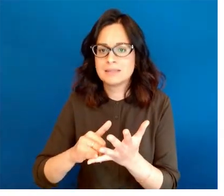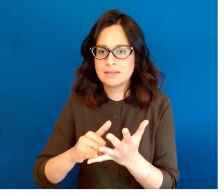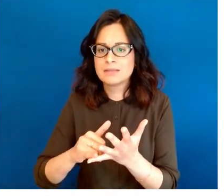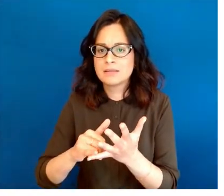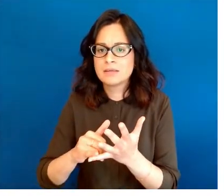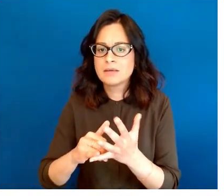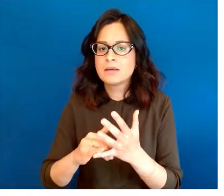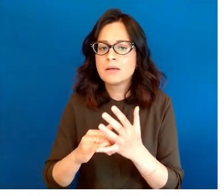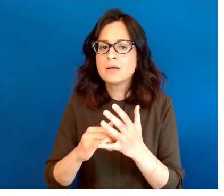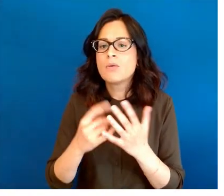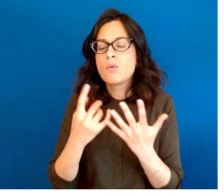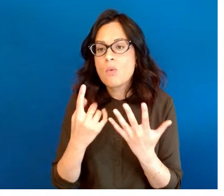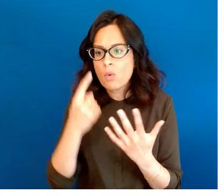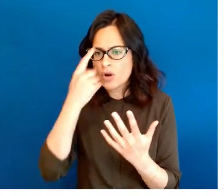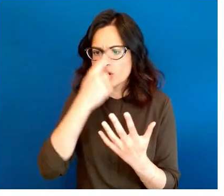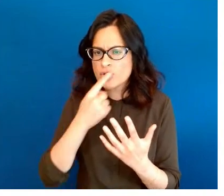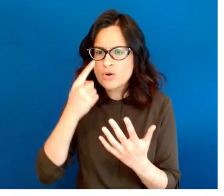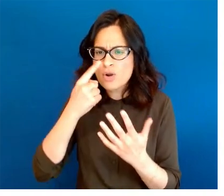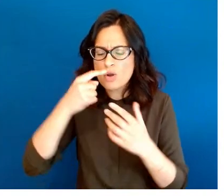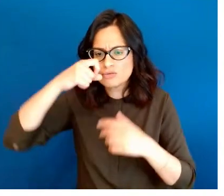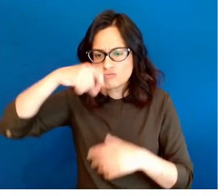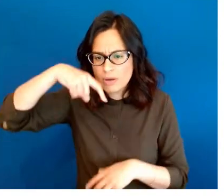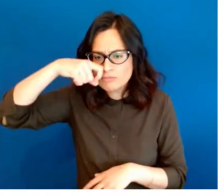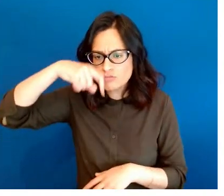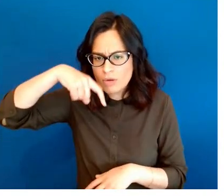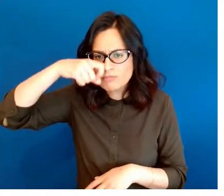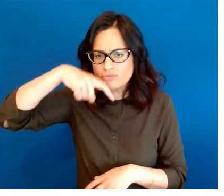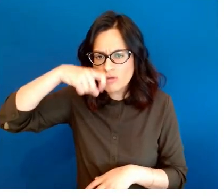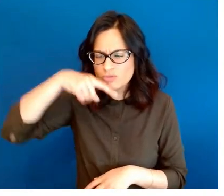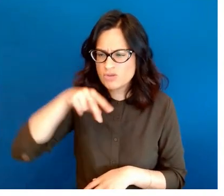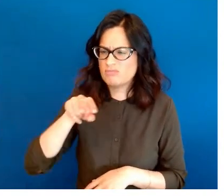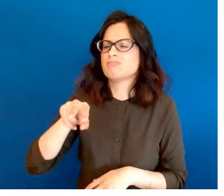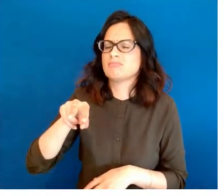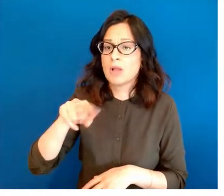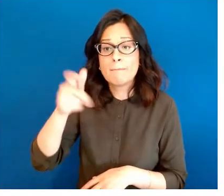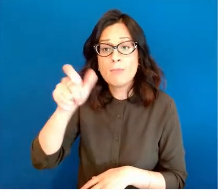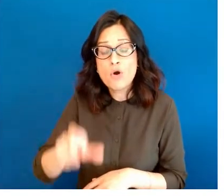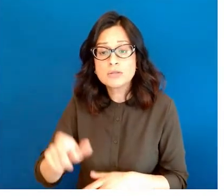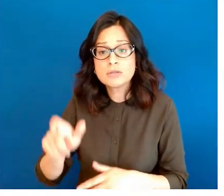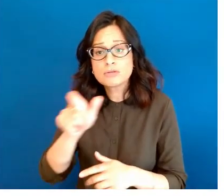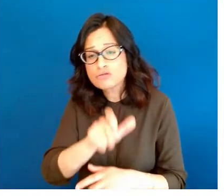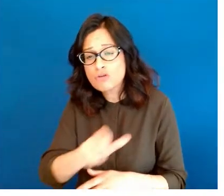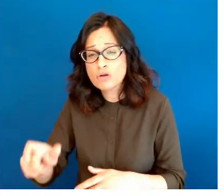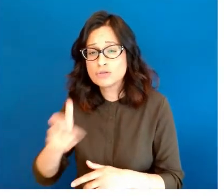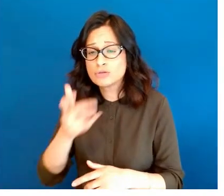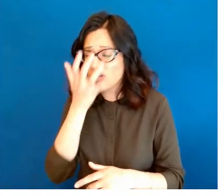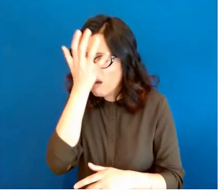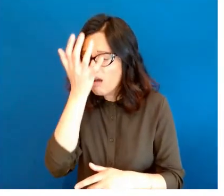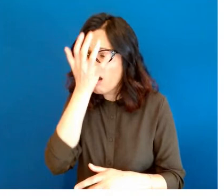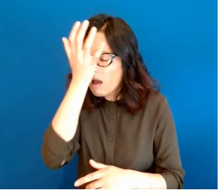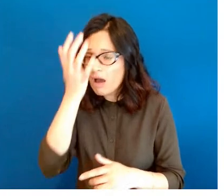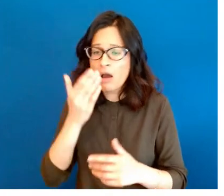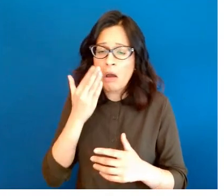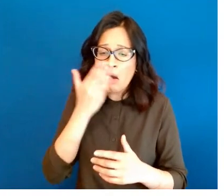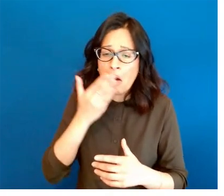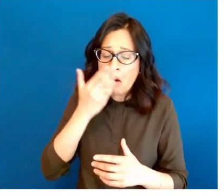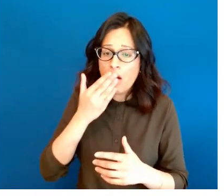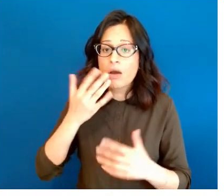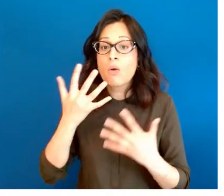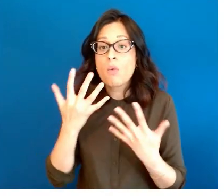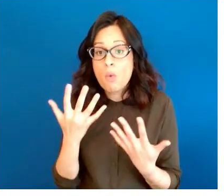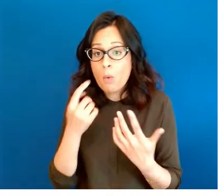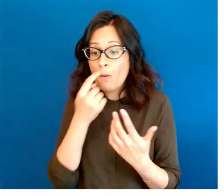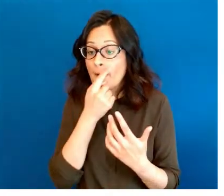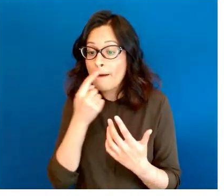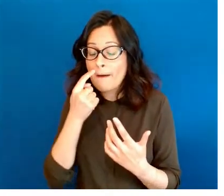nose that's constantly dripping. And an individual is either constantly rubbing their nose or rubbing underneath their nose because